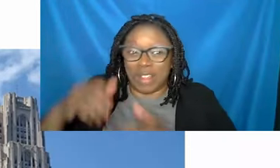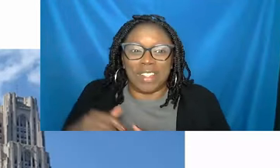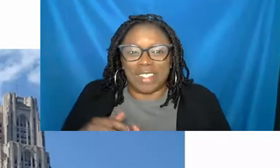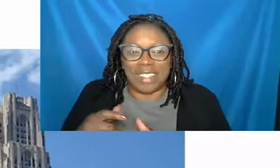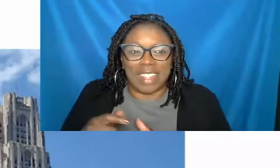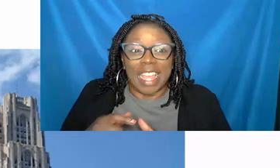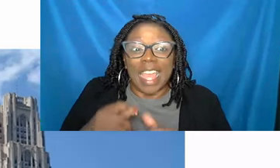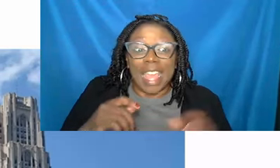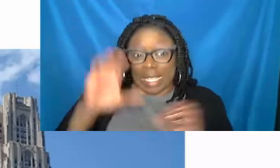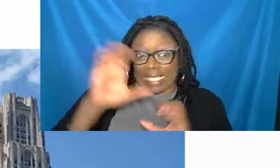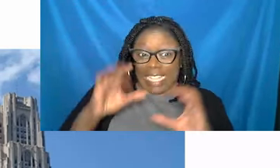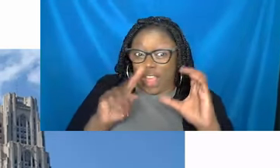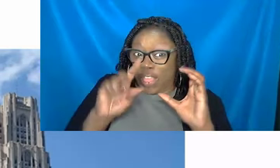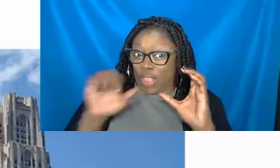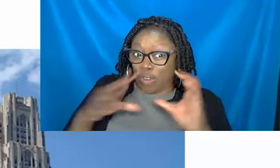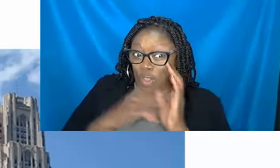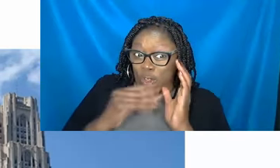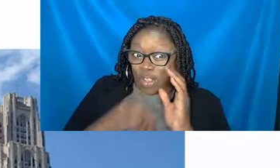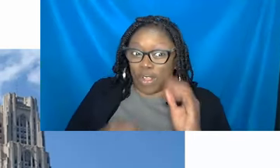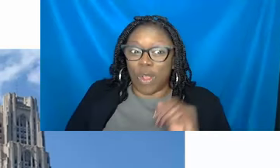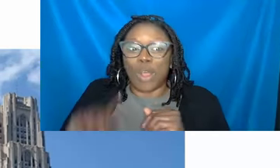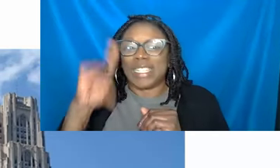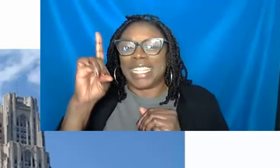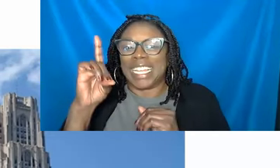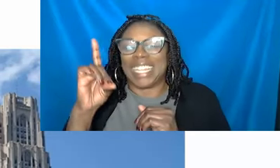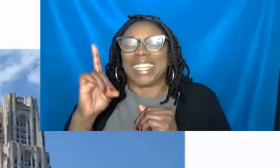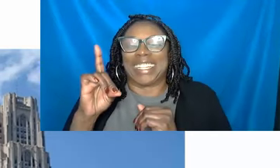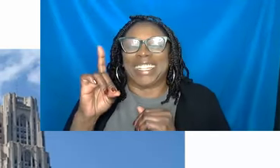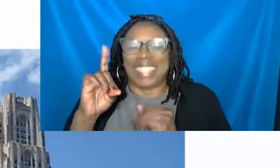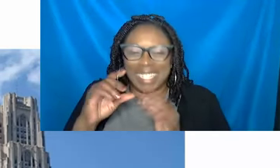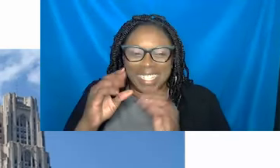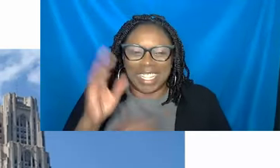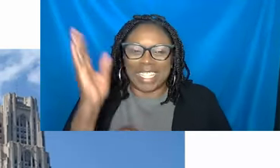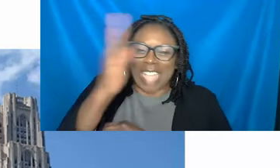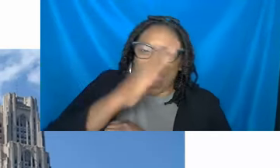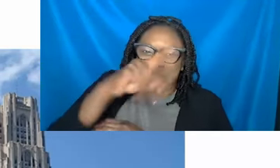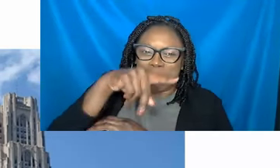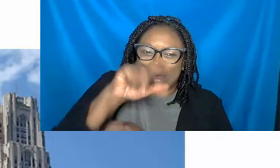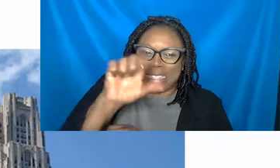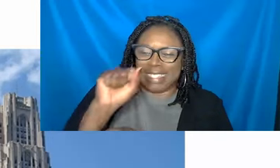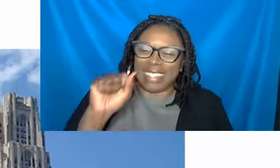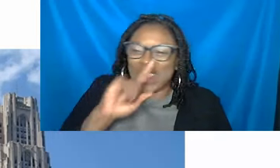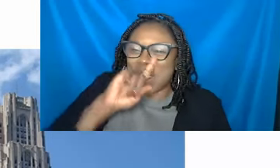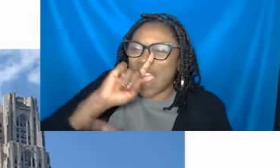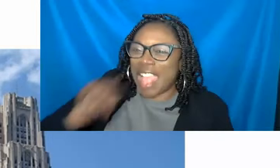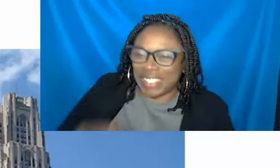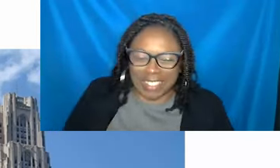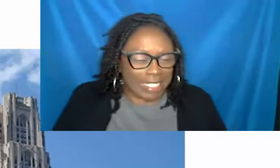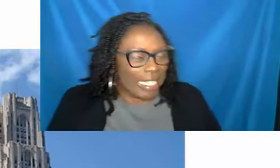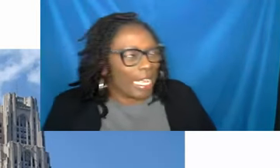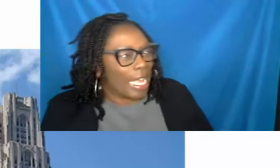the Cathedral of Learning, or the Leaning Tower of Pisa. Bobby, your answer is... I say